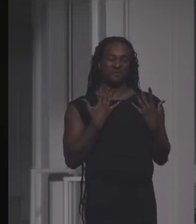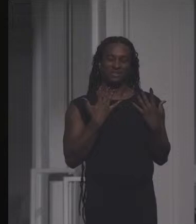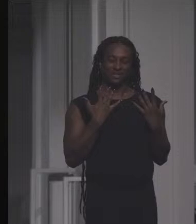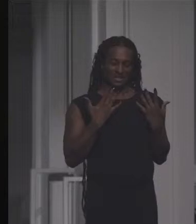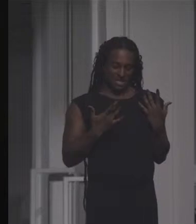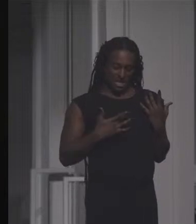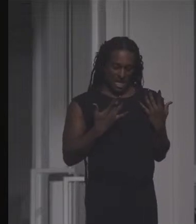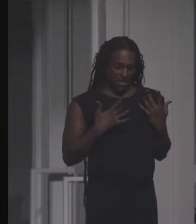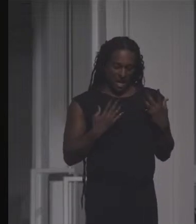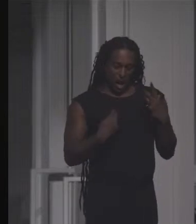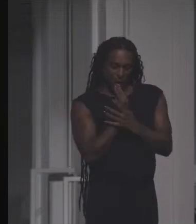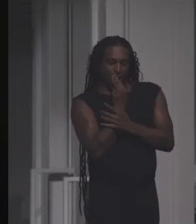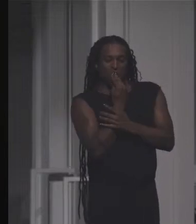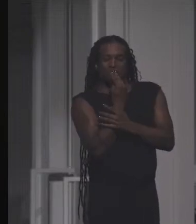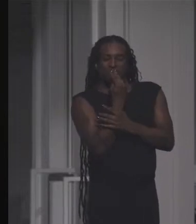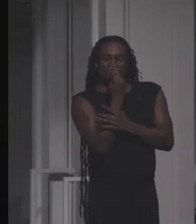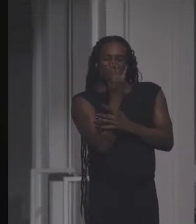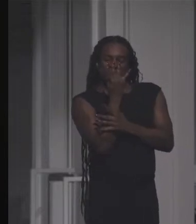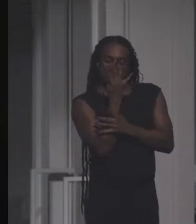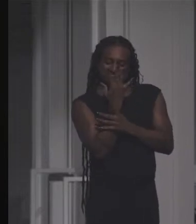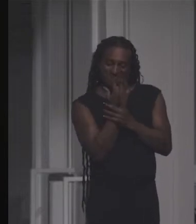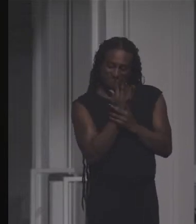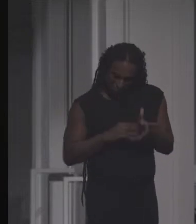inside out like a sock.